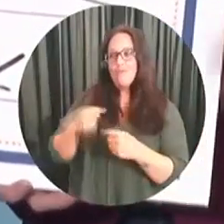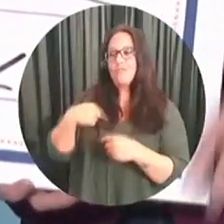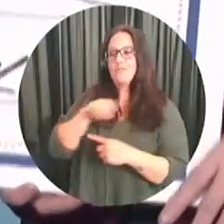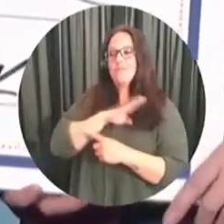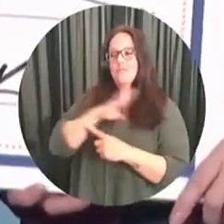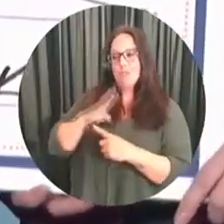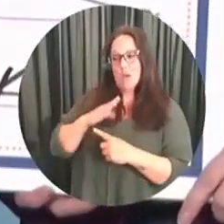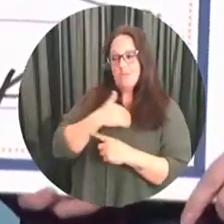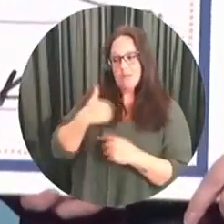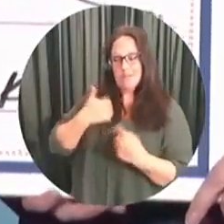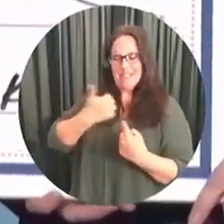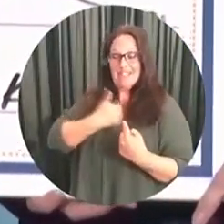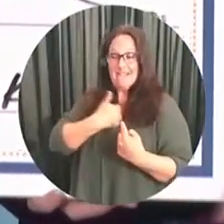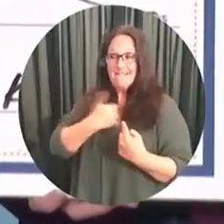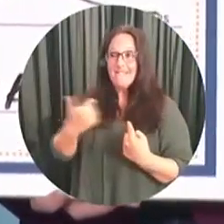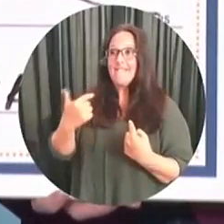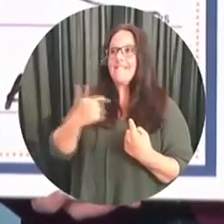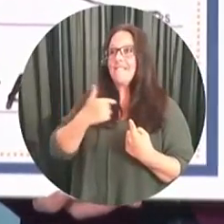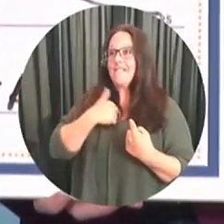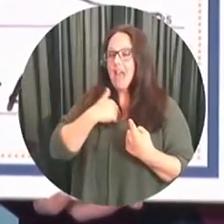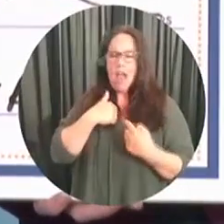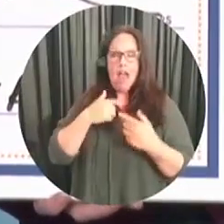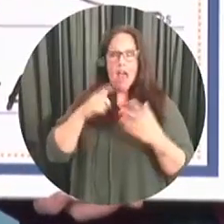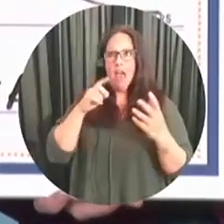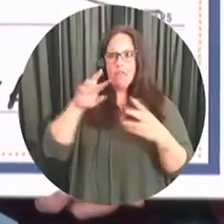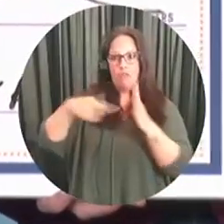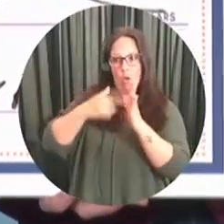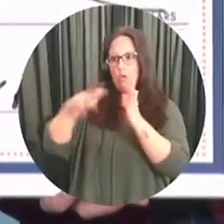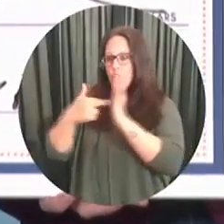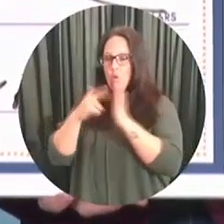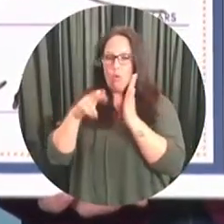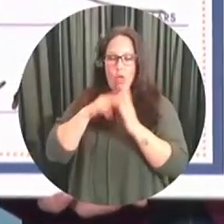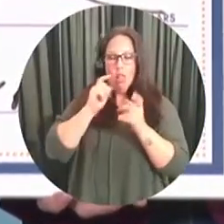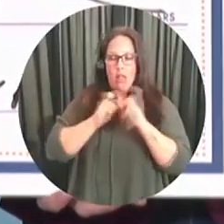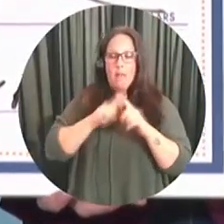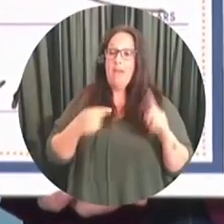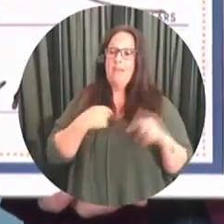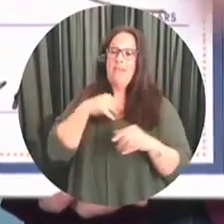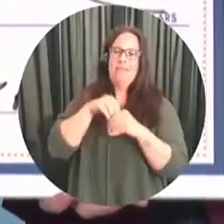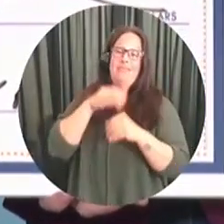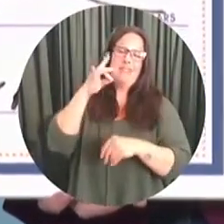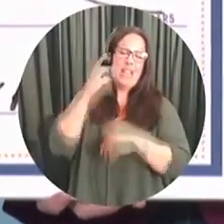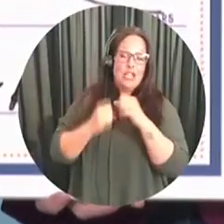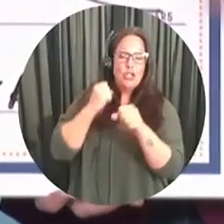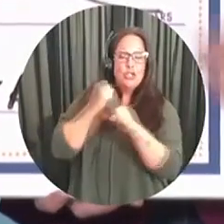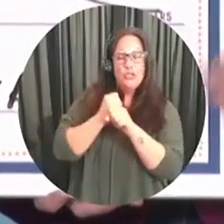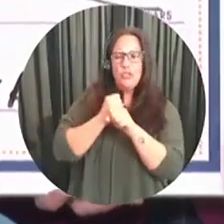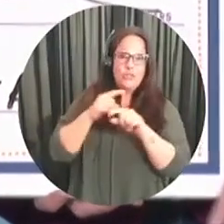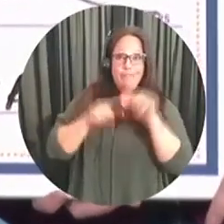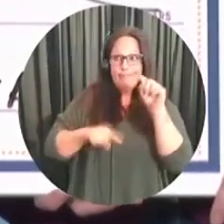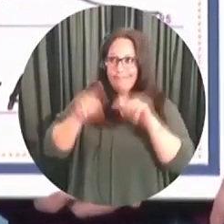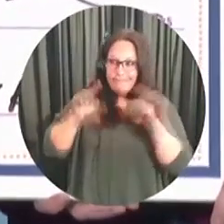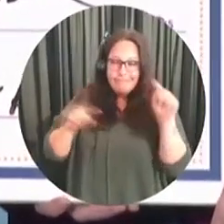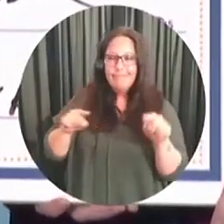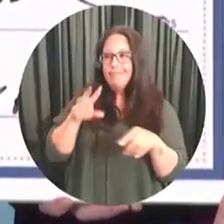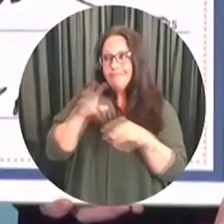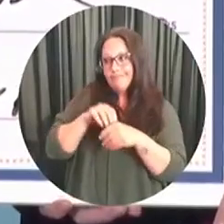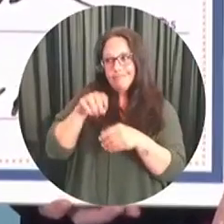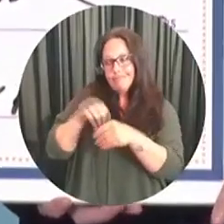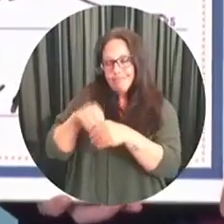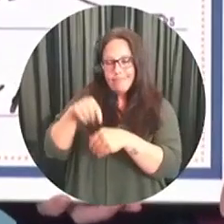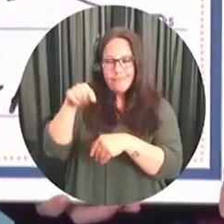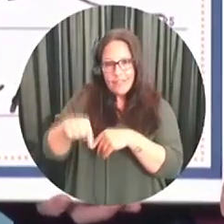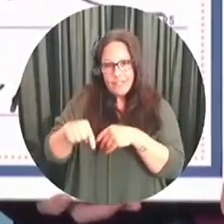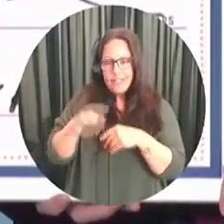I'm kind of wearing two hats today, but I can say that I've been here for 8 years, and to see just the growth from where we started to where we are,